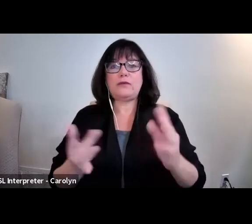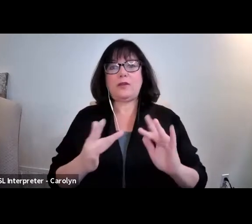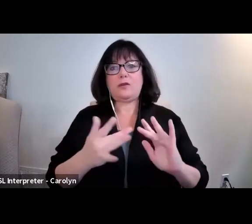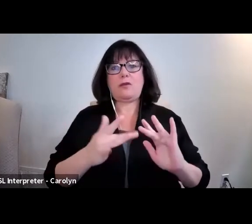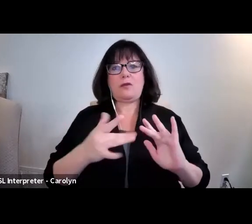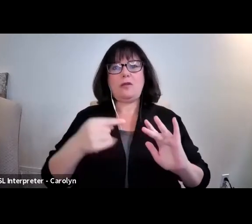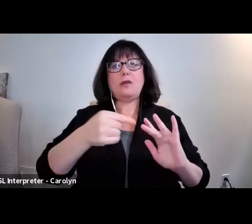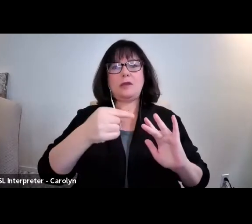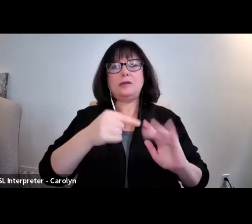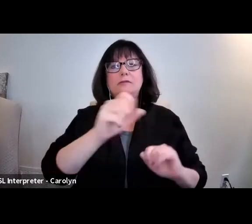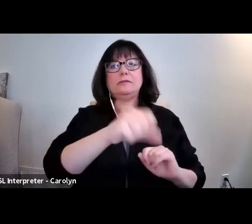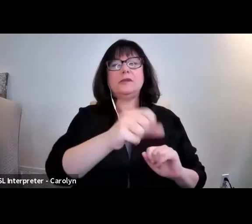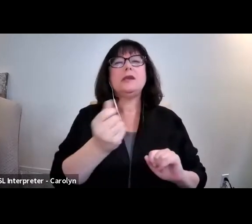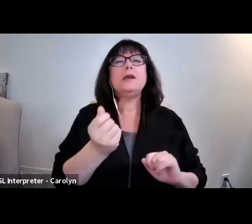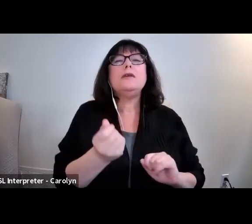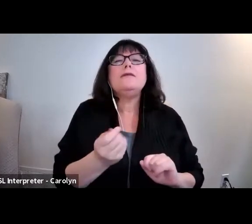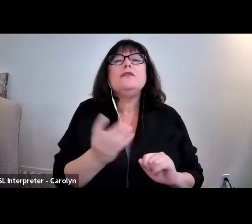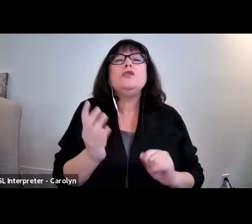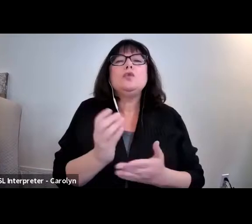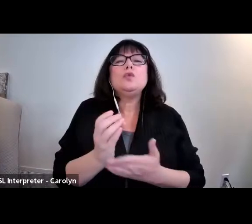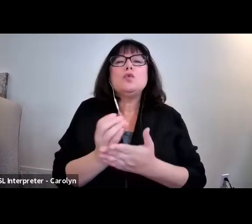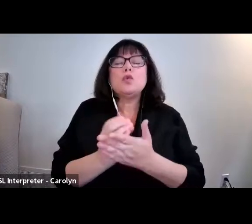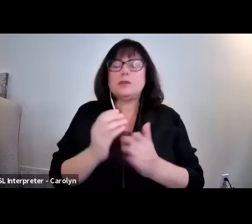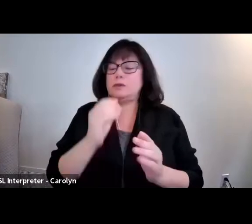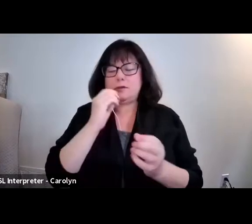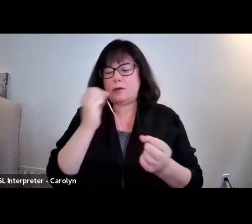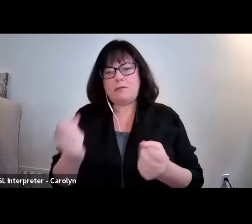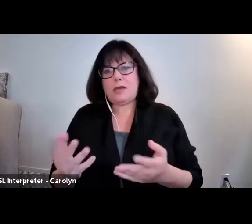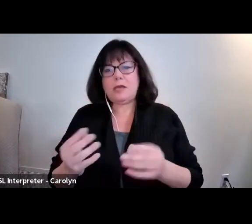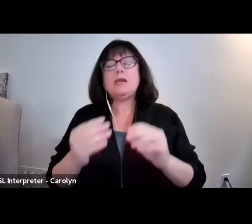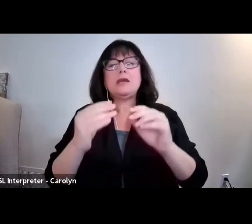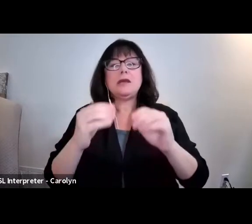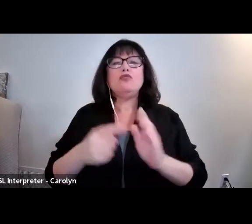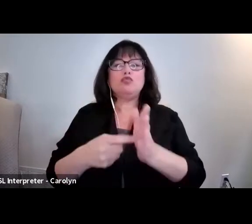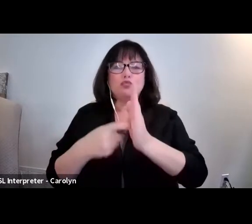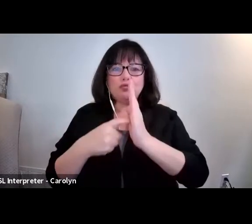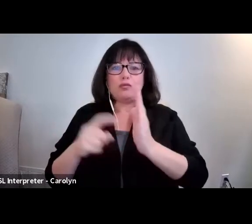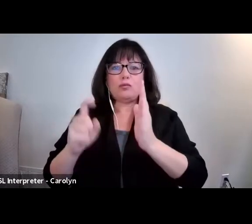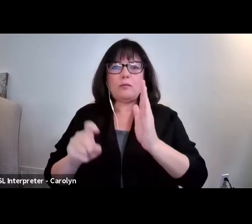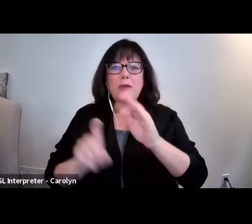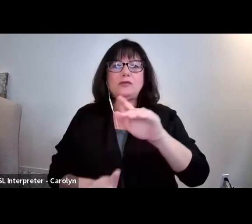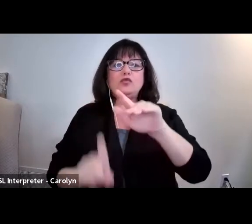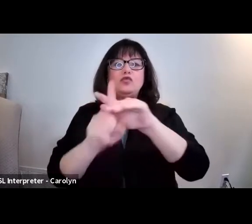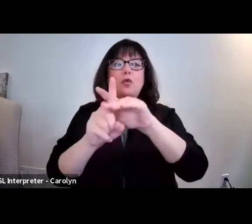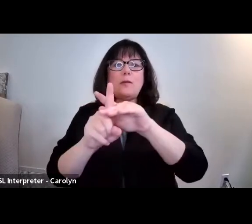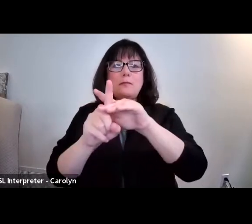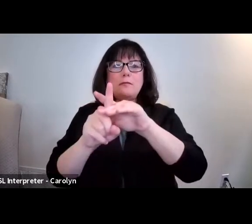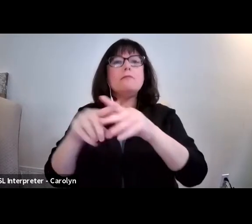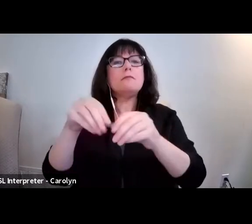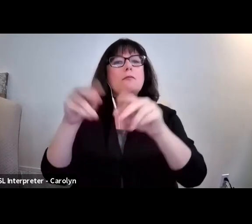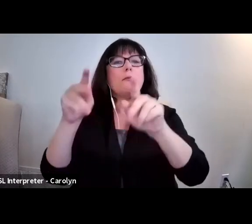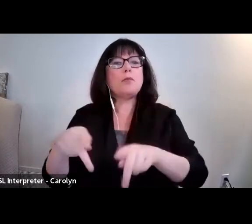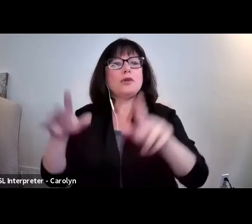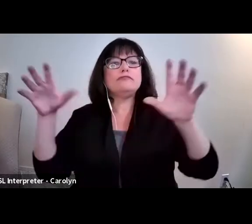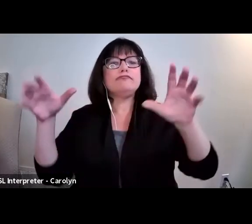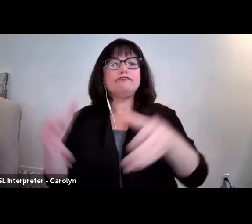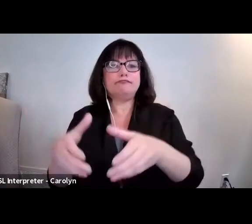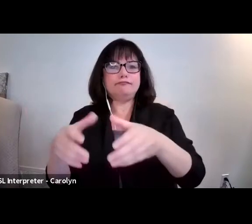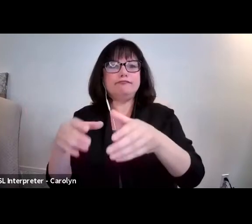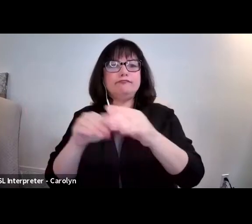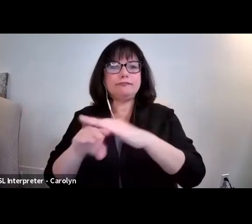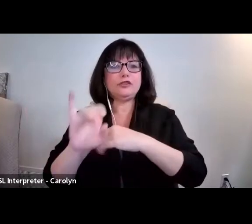number of courses that we've deemed require in-person activities in order to meet the student learning